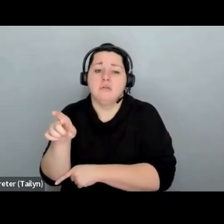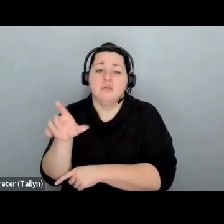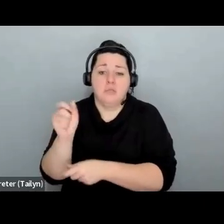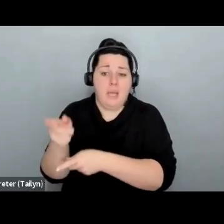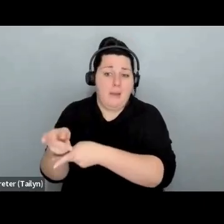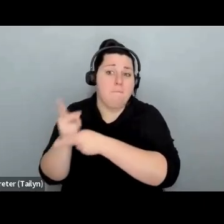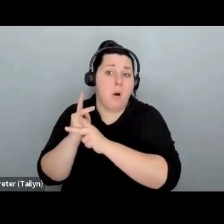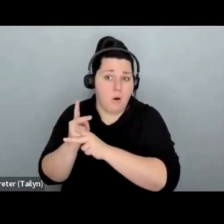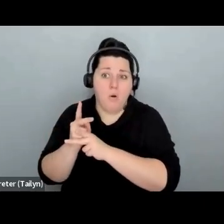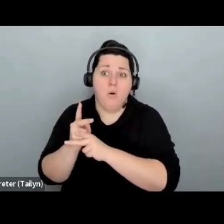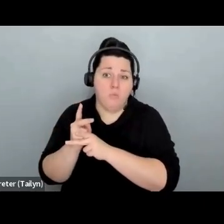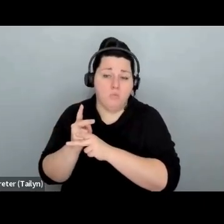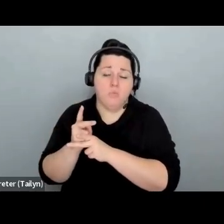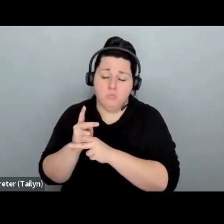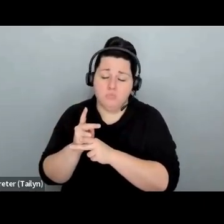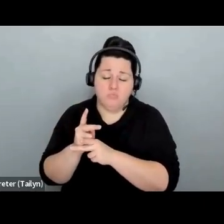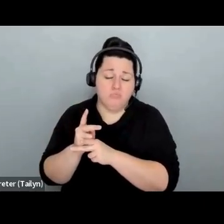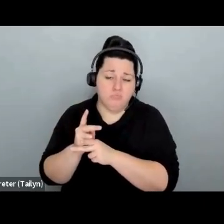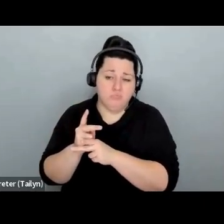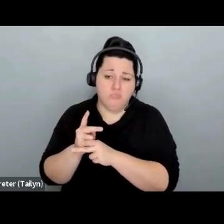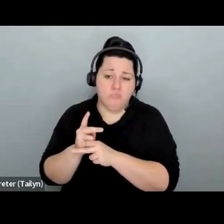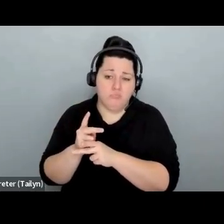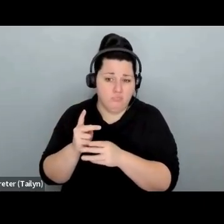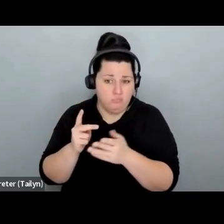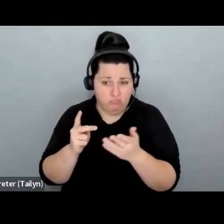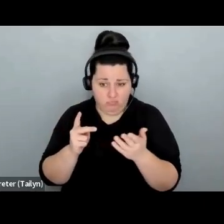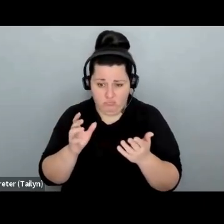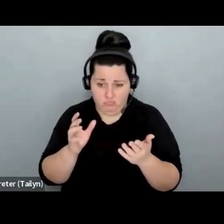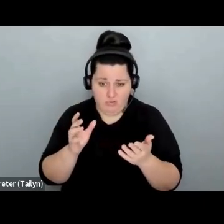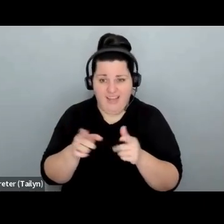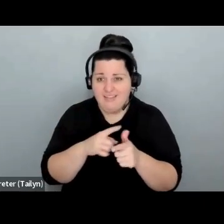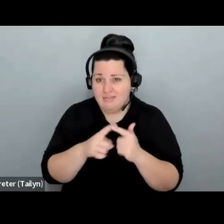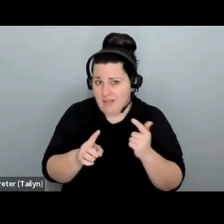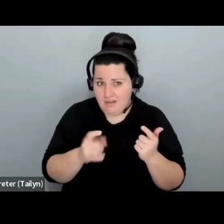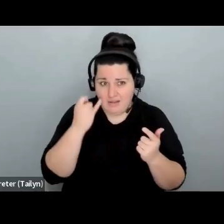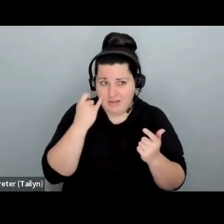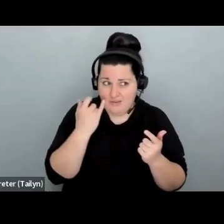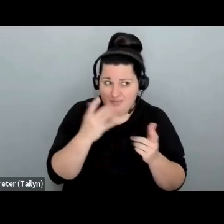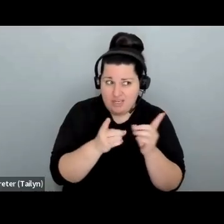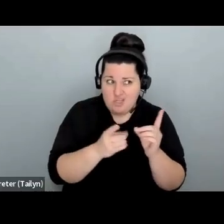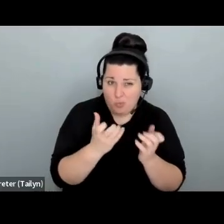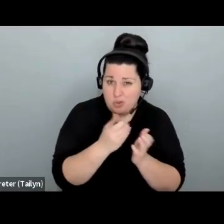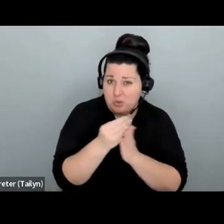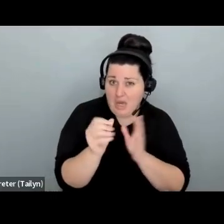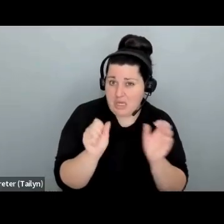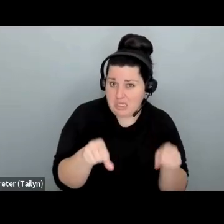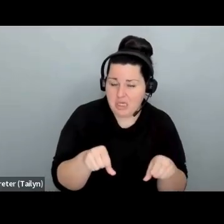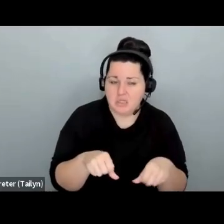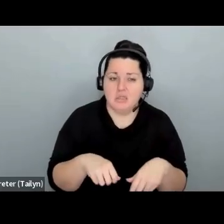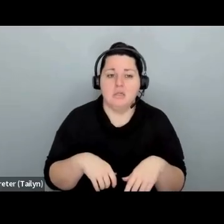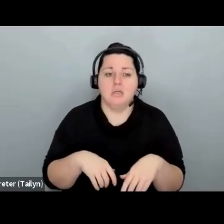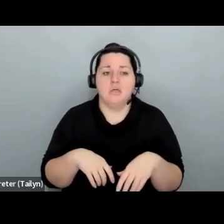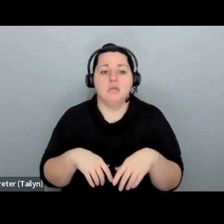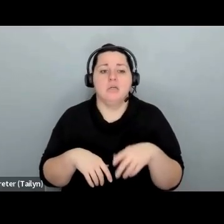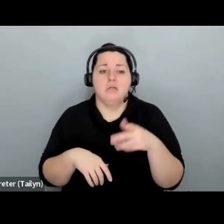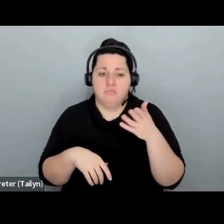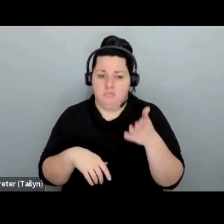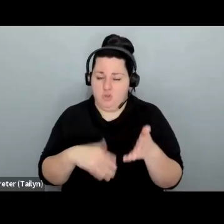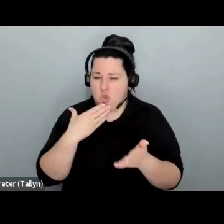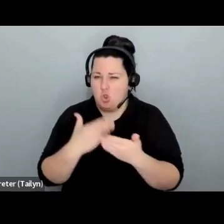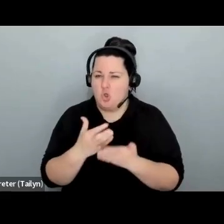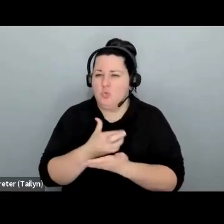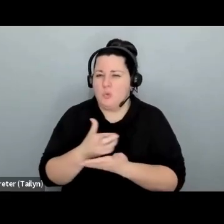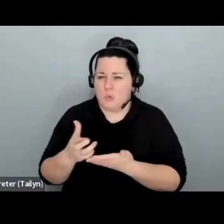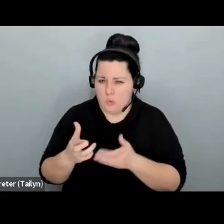borrow from us and check it out and then go buy it through your district. But this would be a good